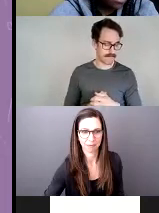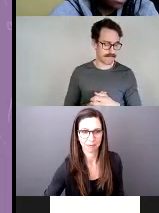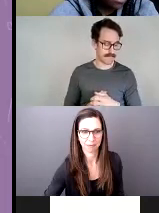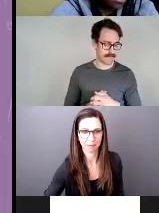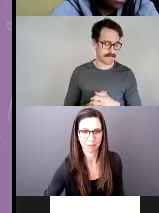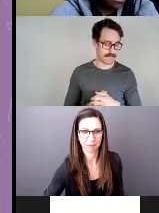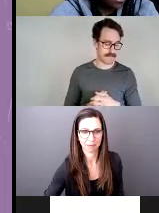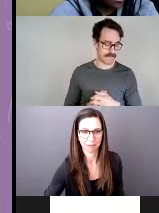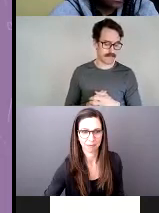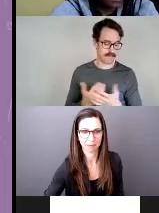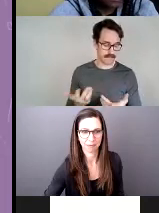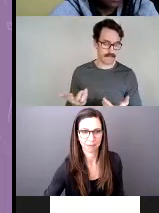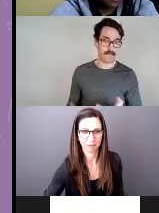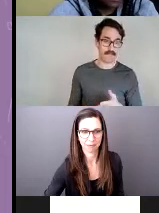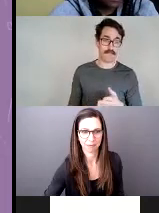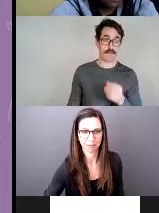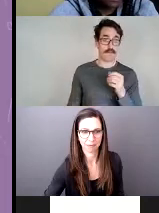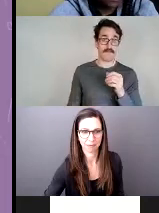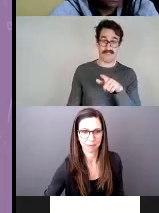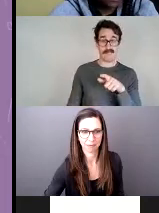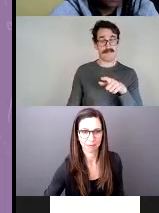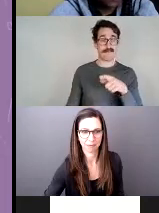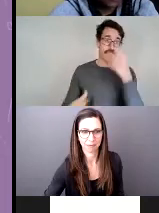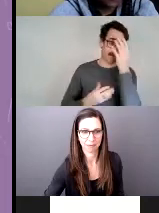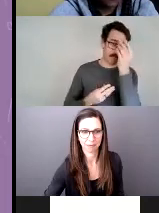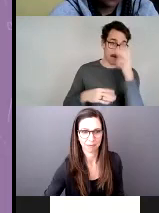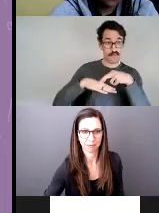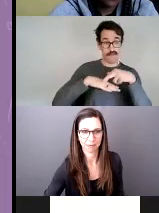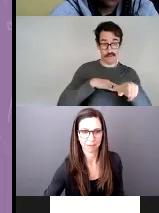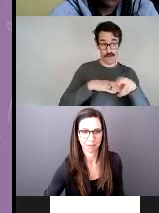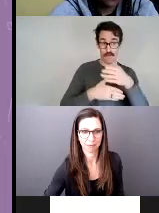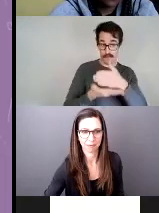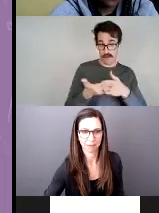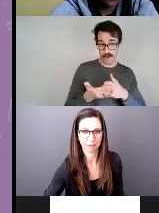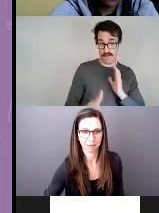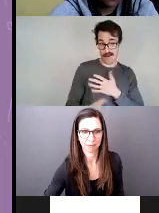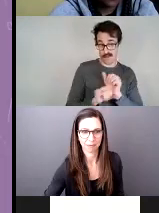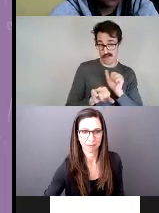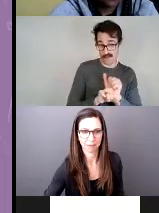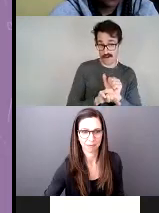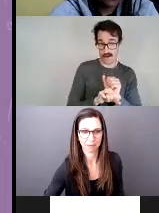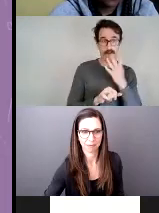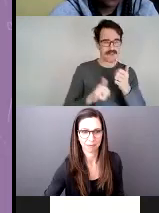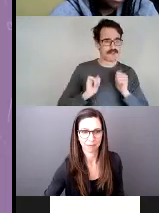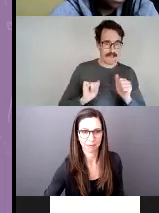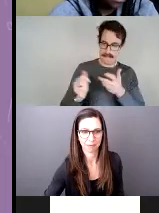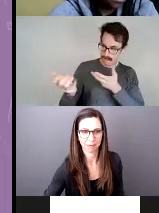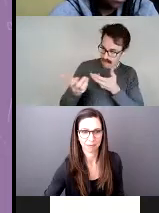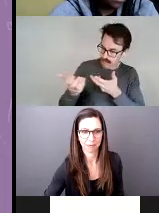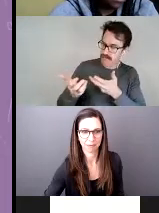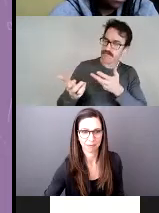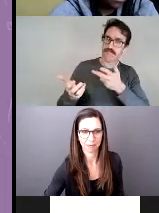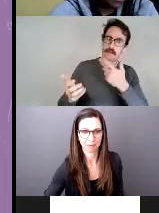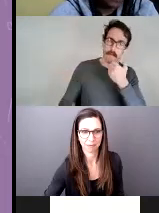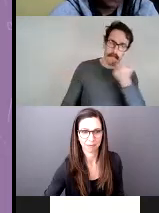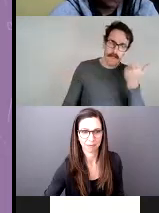at the information and referral piece, we are providing callers with the organization, helping them understand the